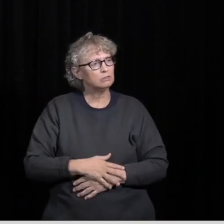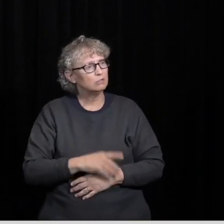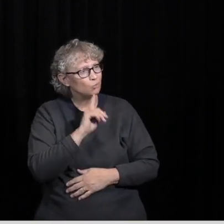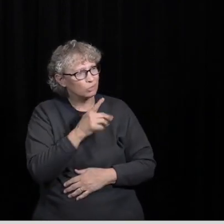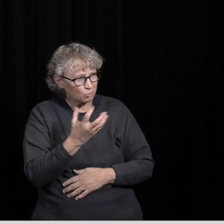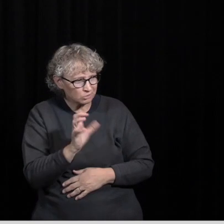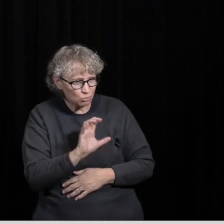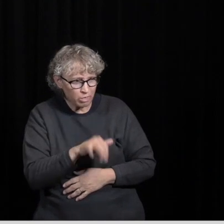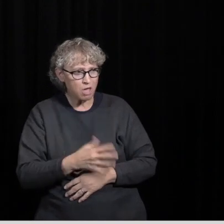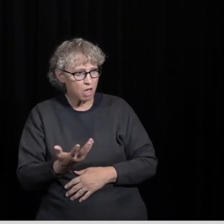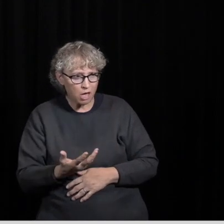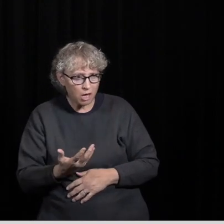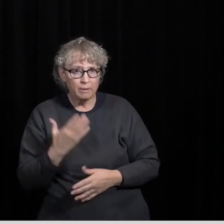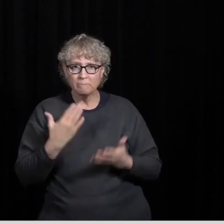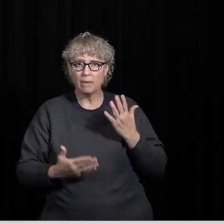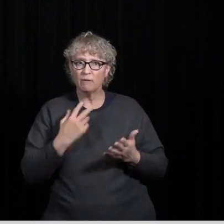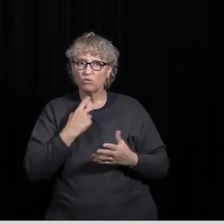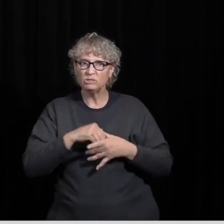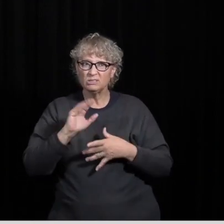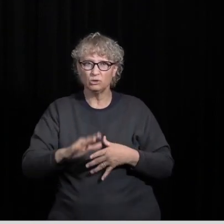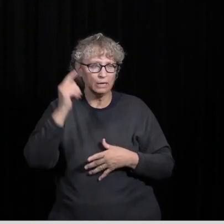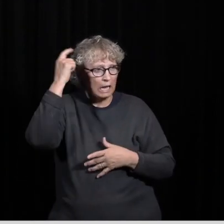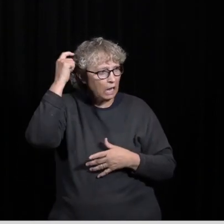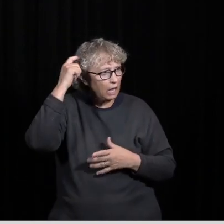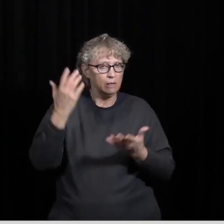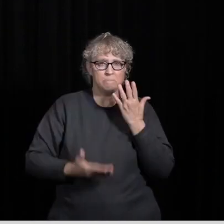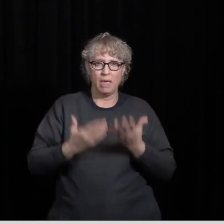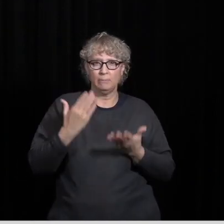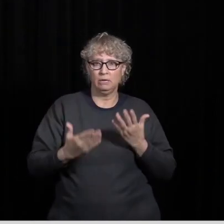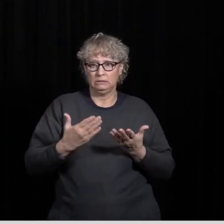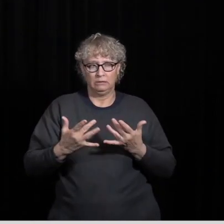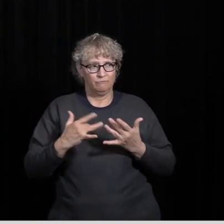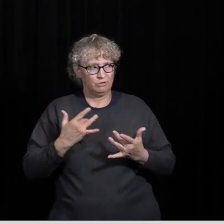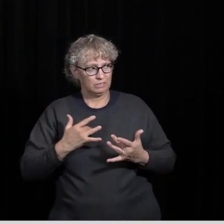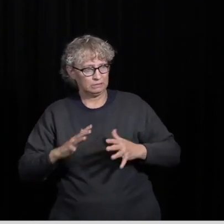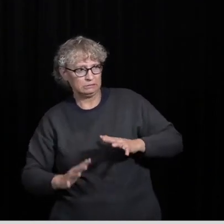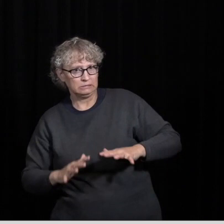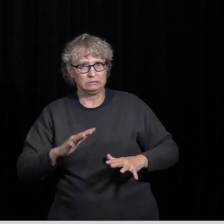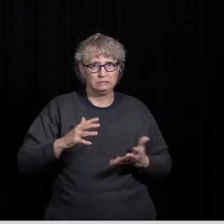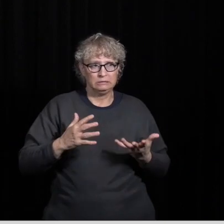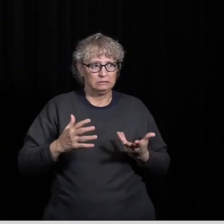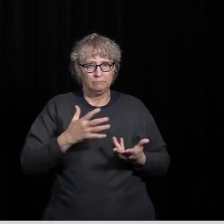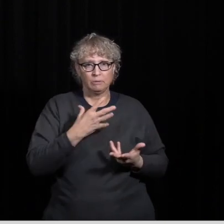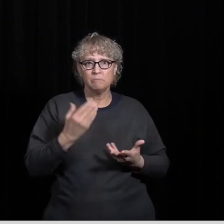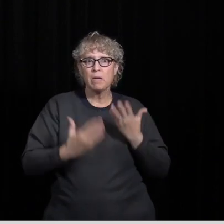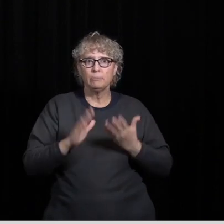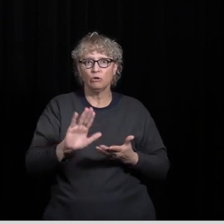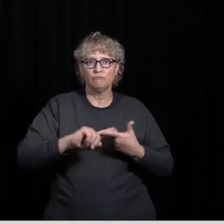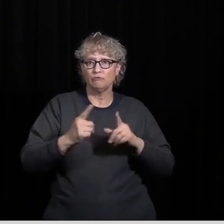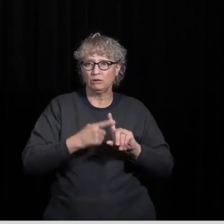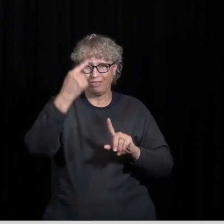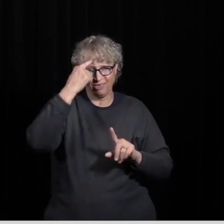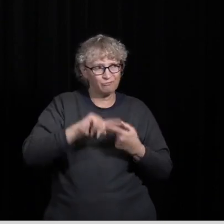you really want to do that? Maybe it's a voice in your head, or it's your own insecurities, or it's somebody you thought was your friend. Maybe it's another person in the church